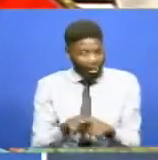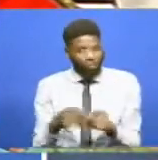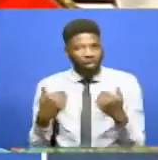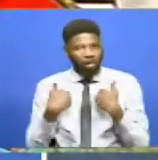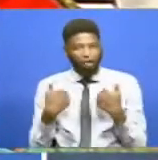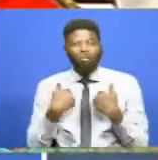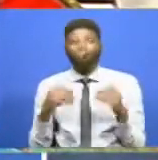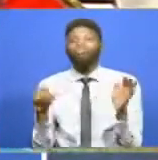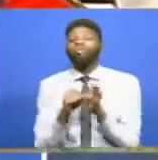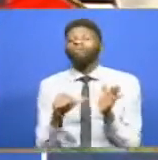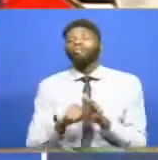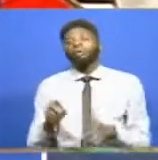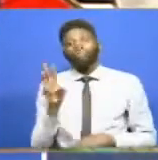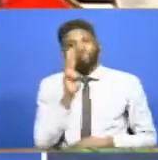had